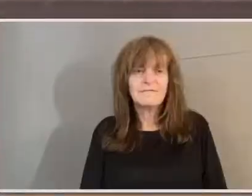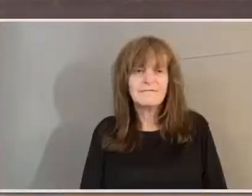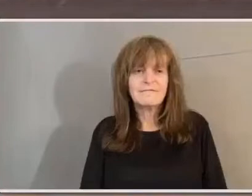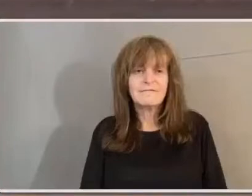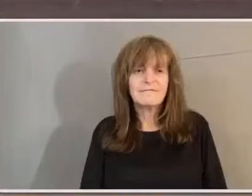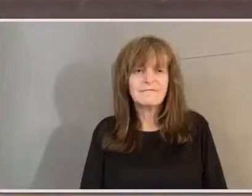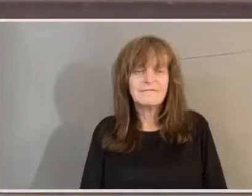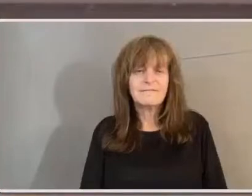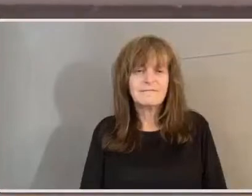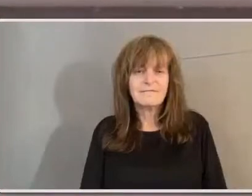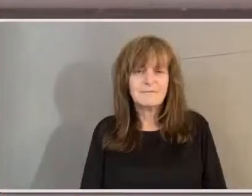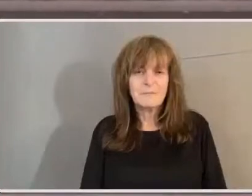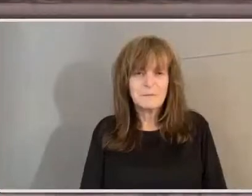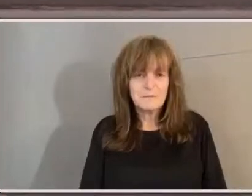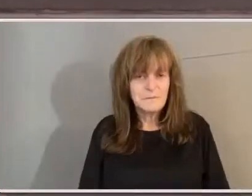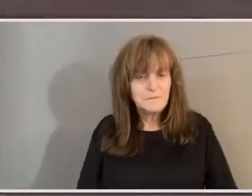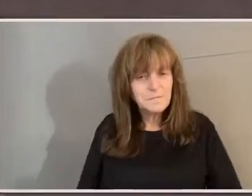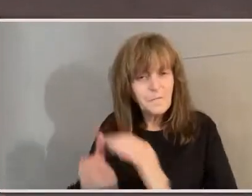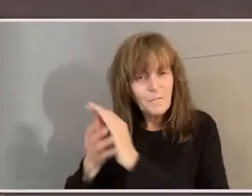Congratulations, Minister Lumsden.